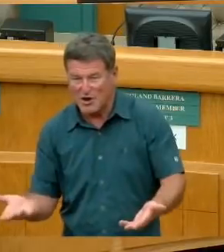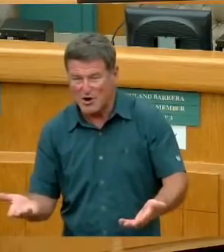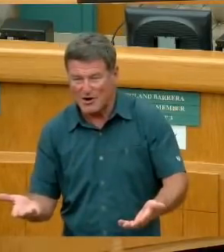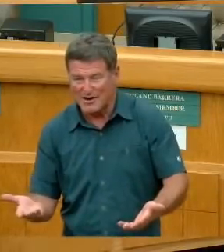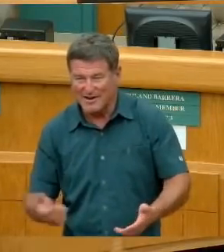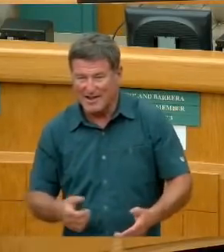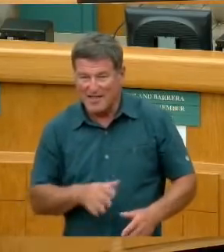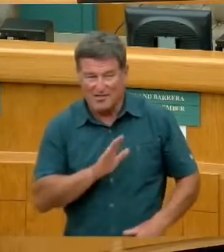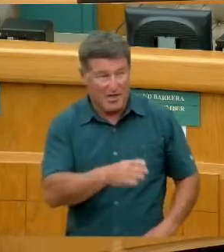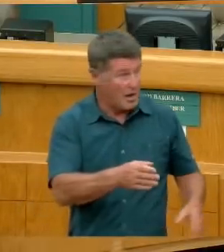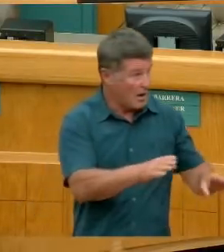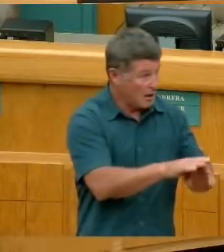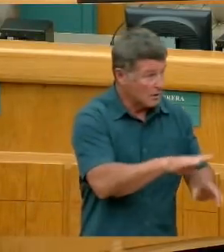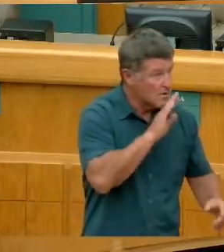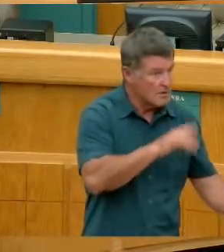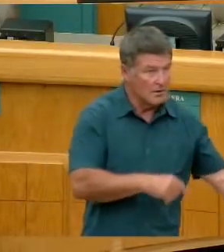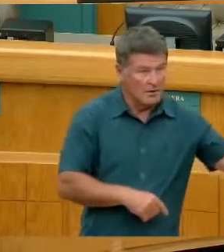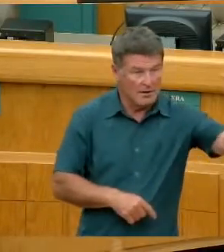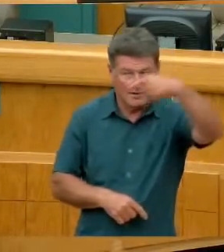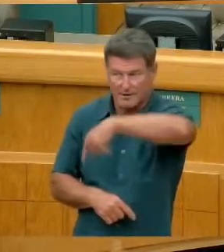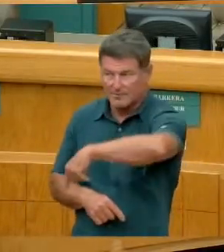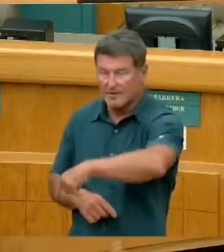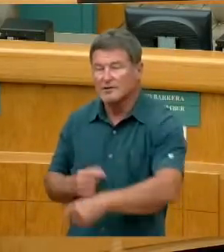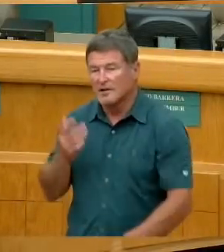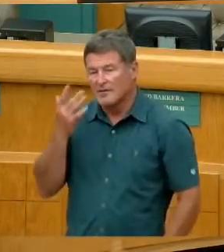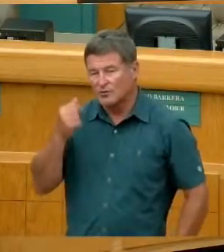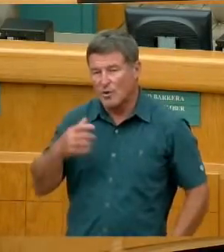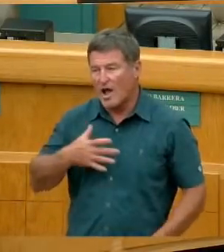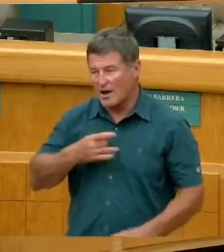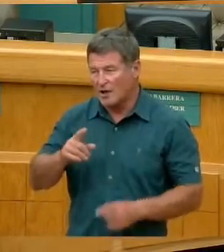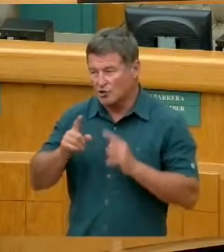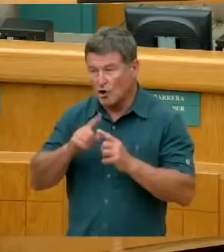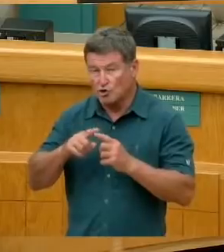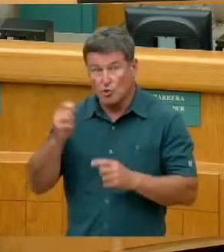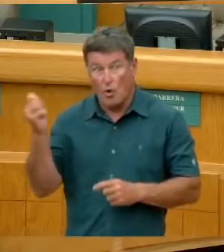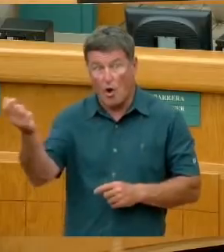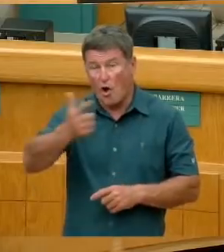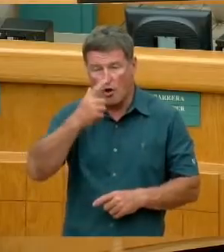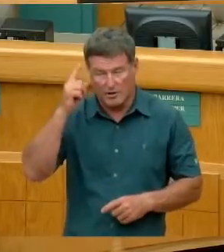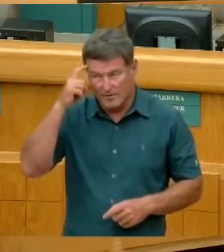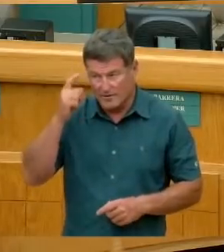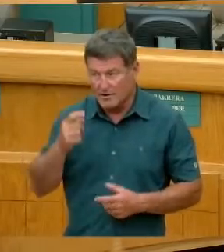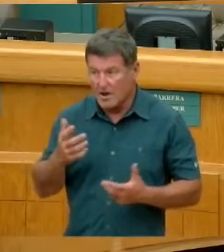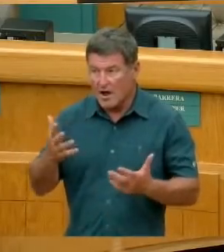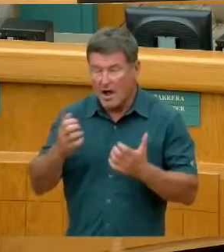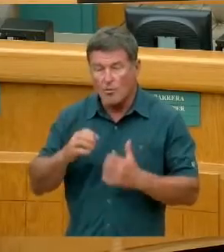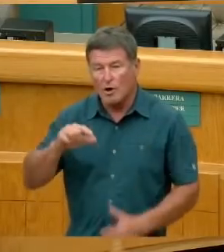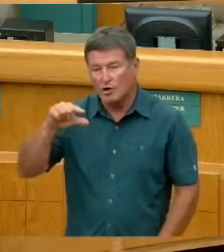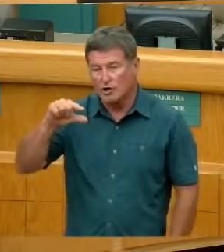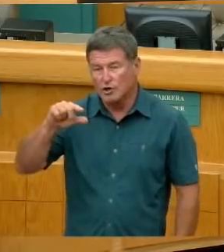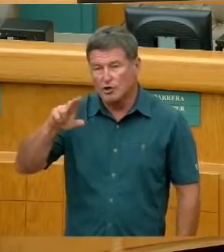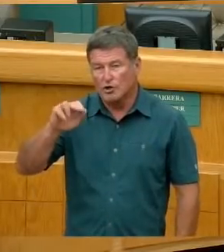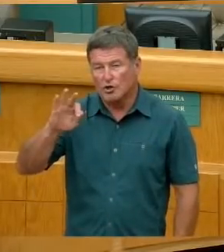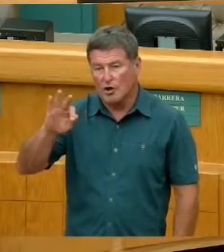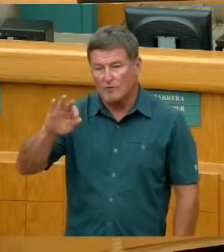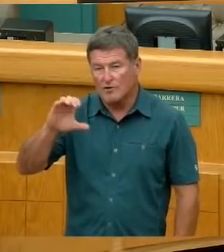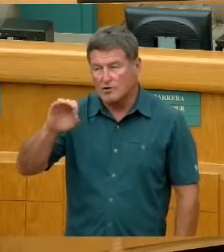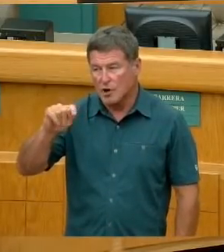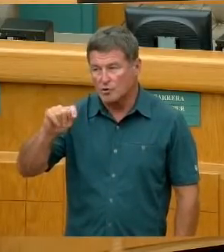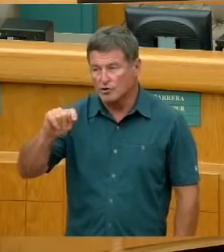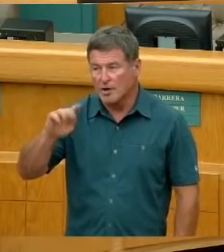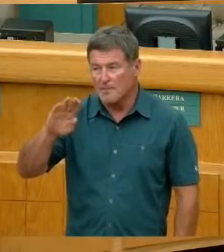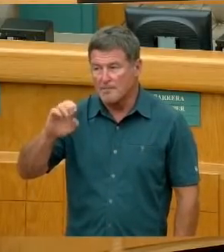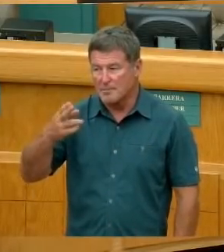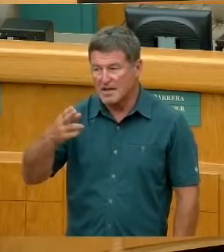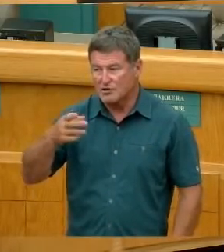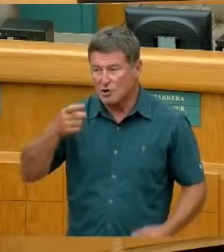people push up. So I think that this is why I like talking to everybody. So I'm looking Yeah. to create a Gold Coast Beach Alliance. I'm